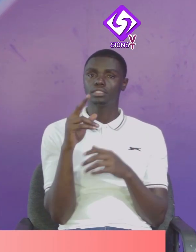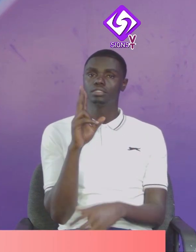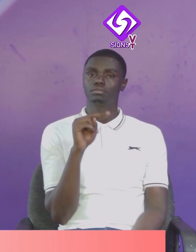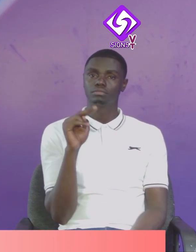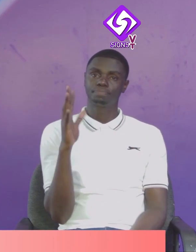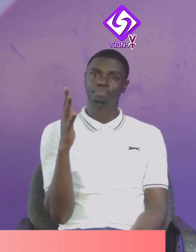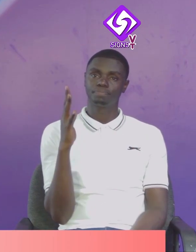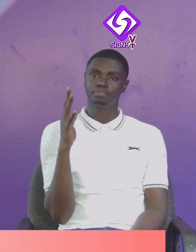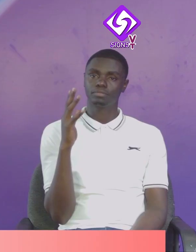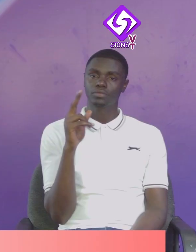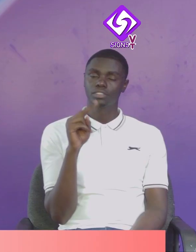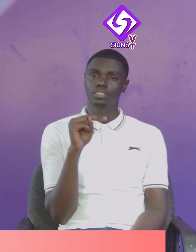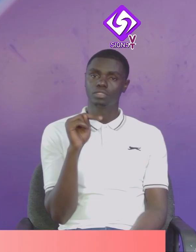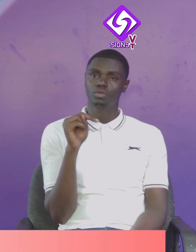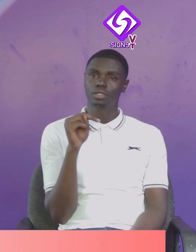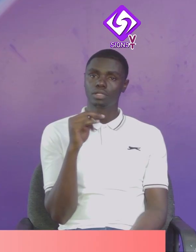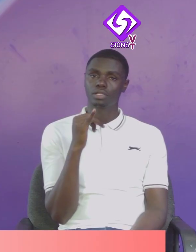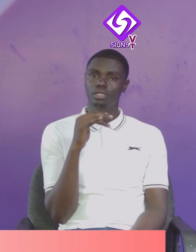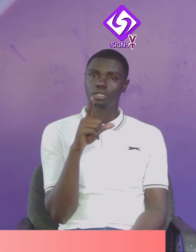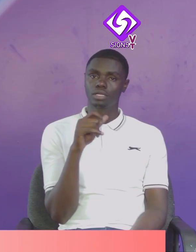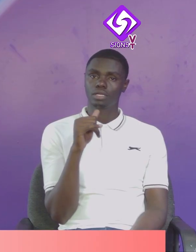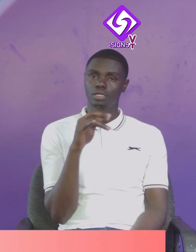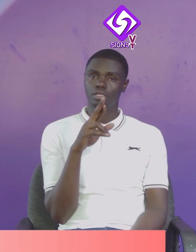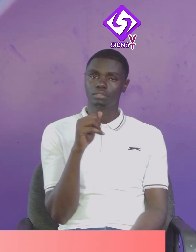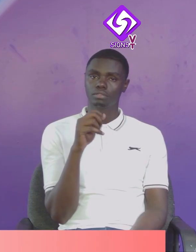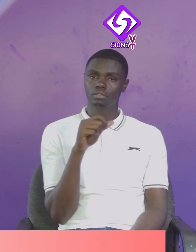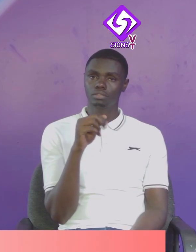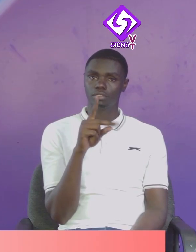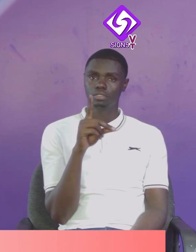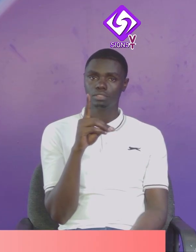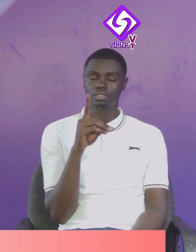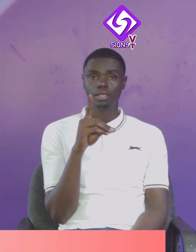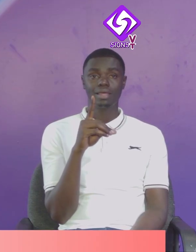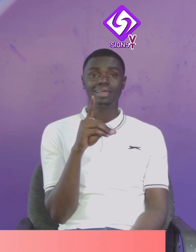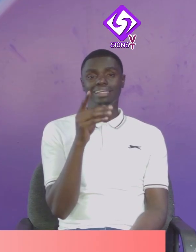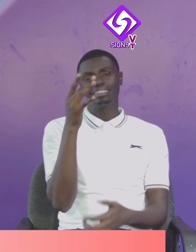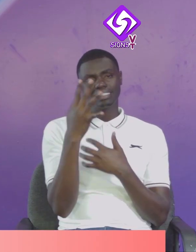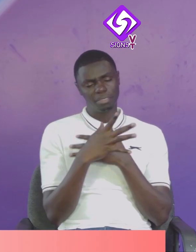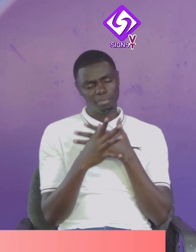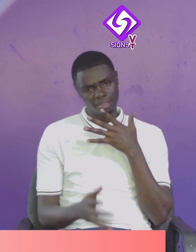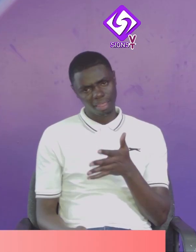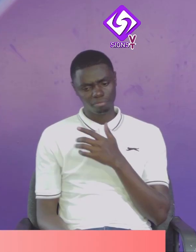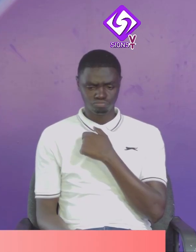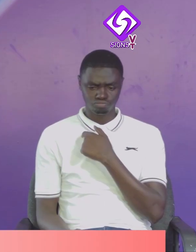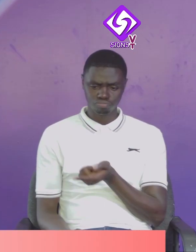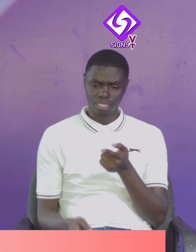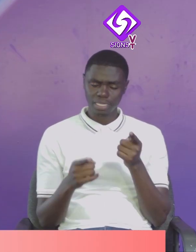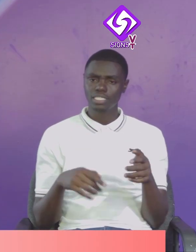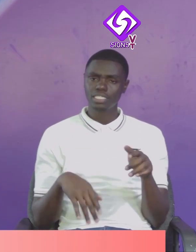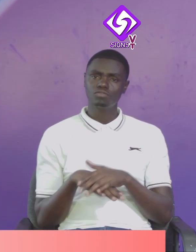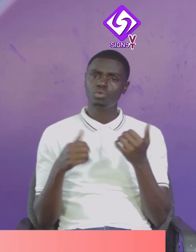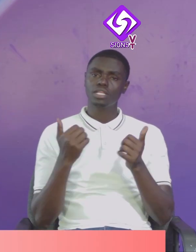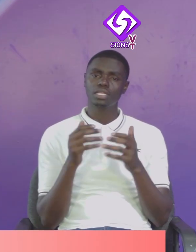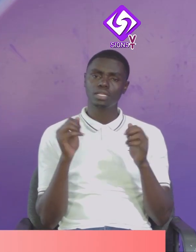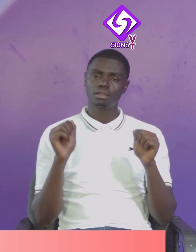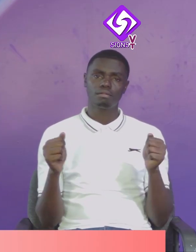this fixture as a headache for Germany. And just like you mentioned, Germany have been there. Yeah. But this is football. Anything can happen.